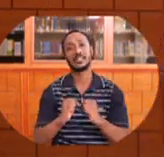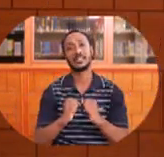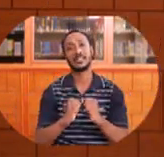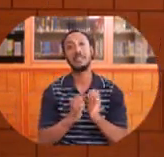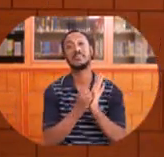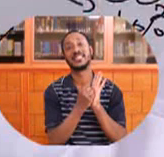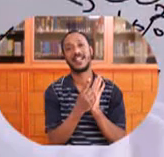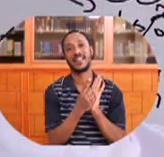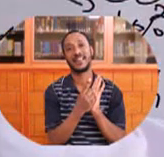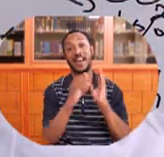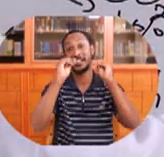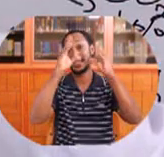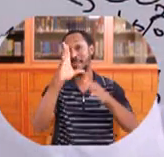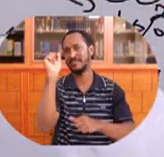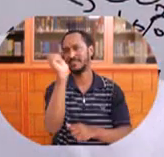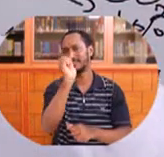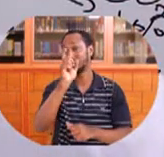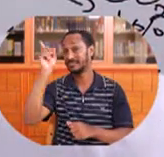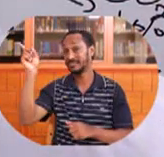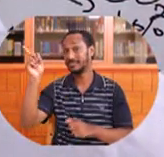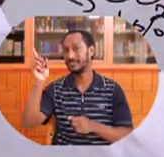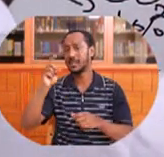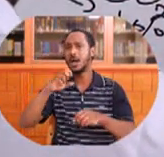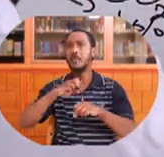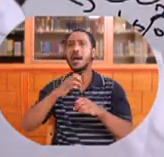such as melting of ice,